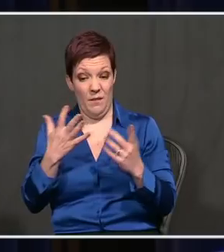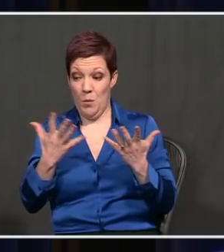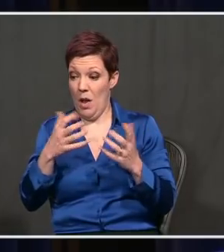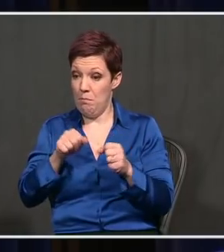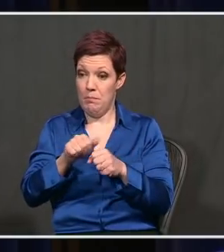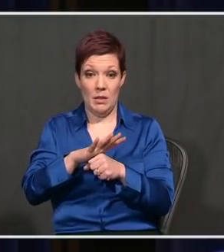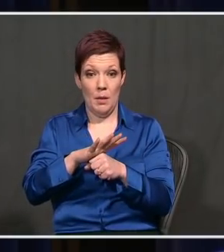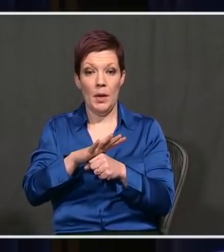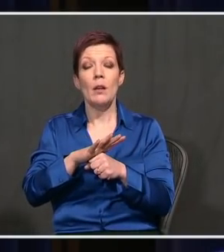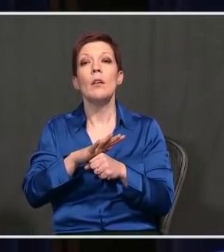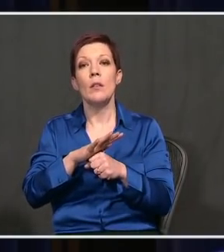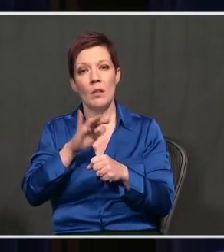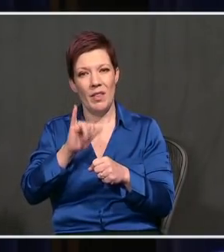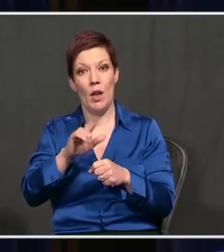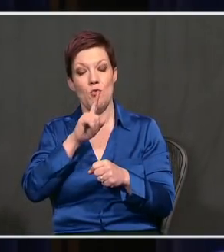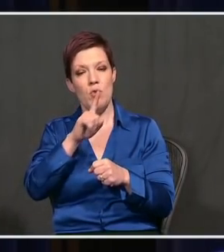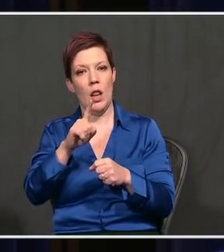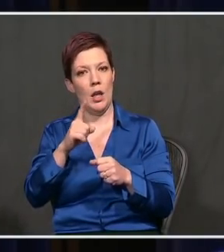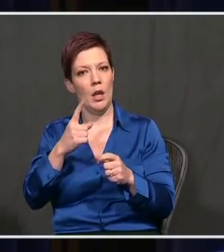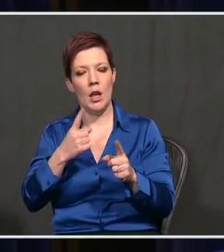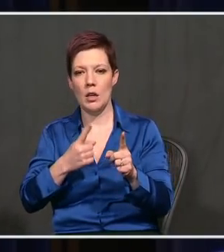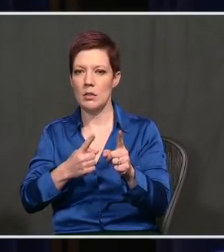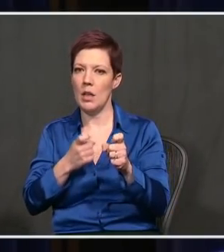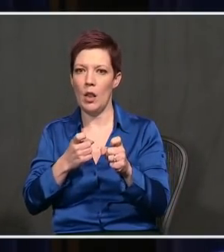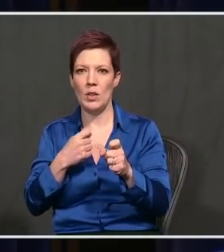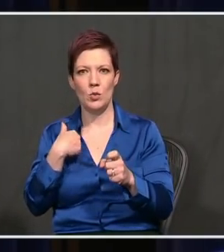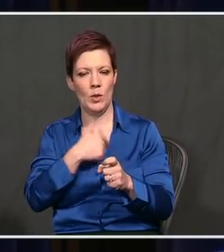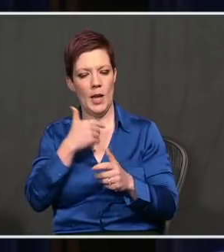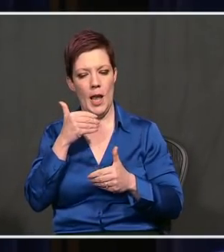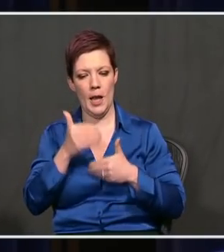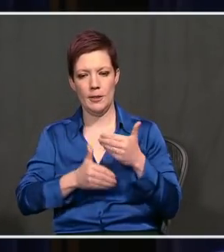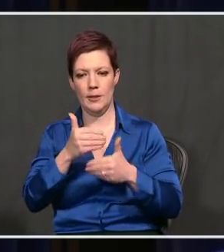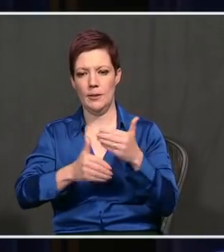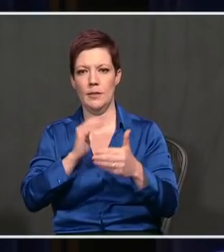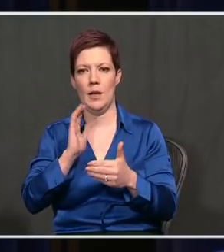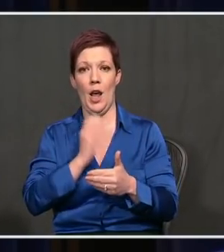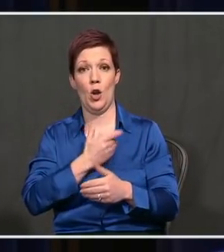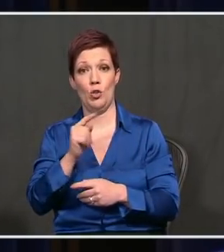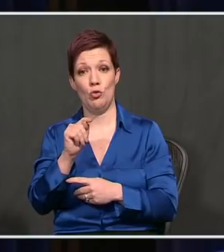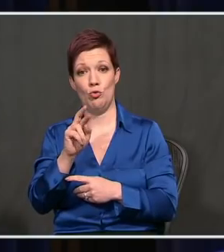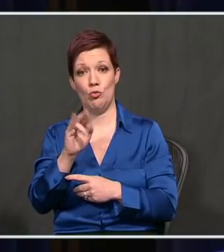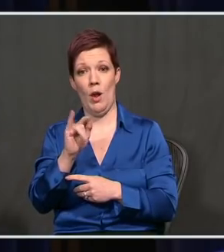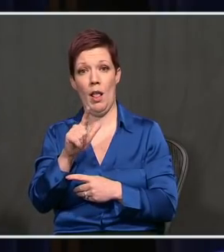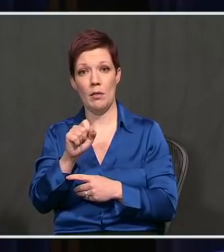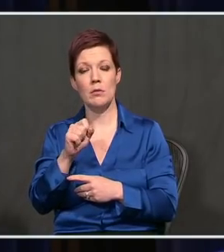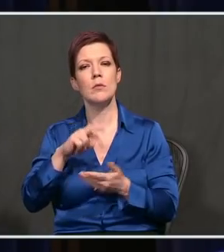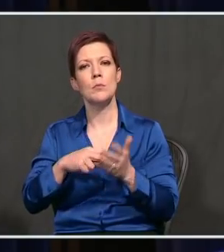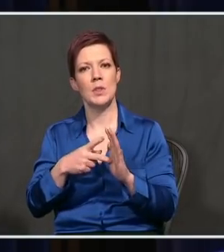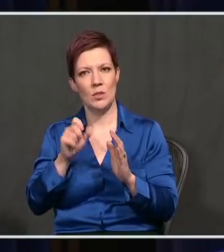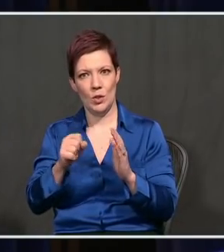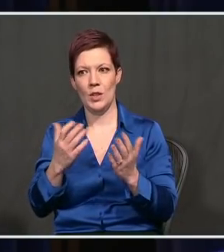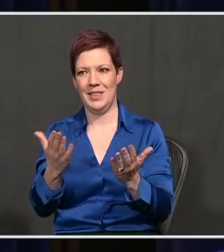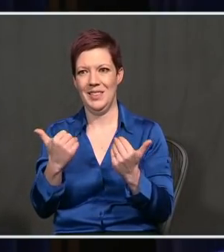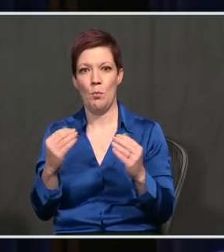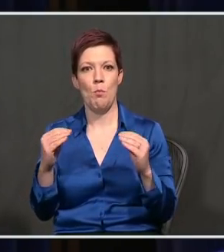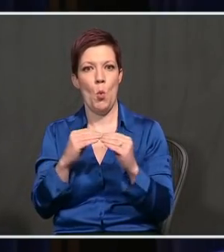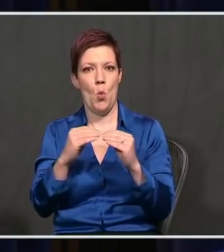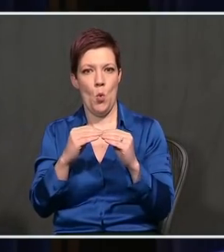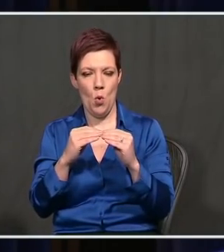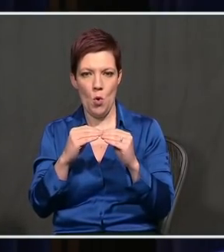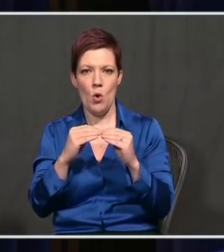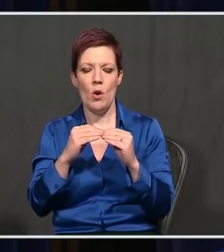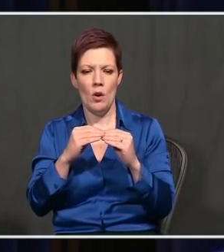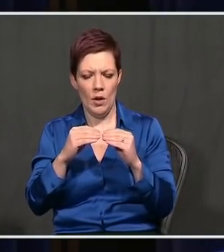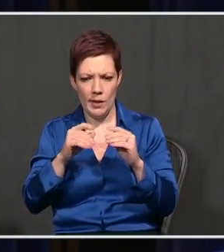actually accelerates the speed with which you run the clinical trial because it allows you to accrue more cases in the trial.